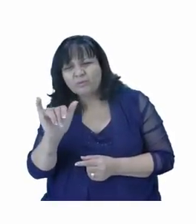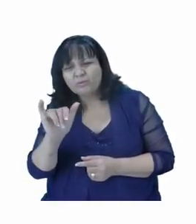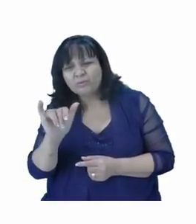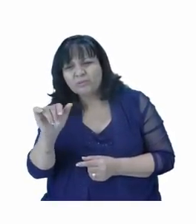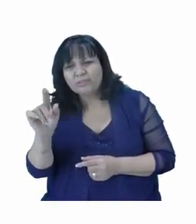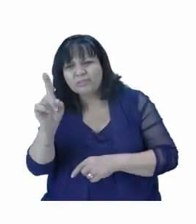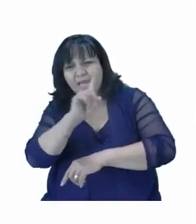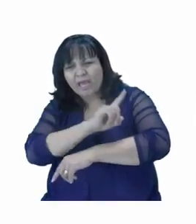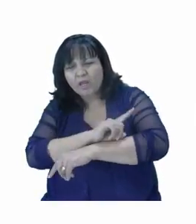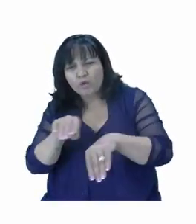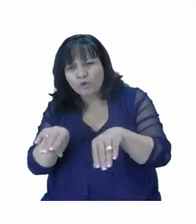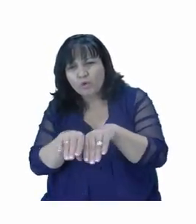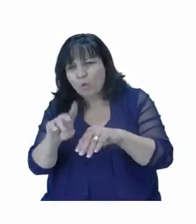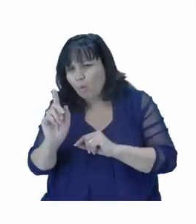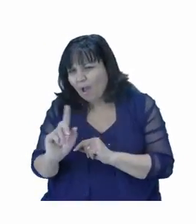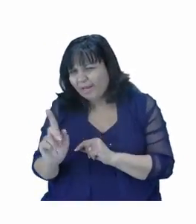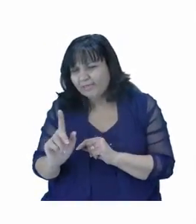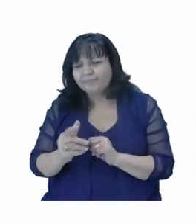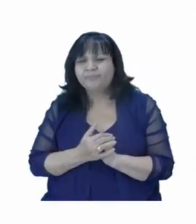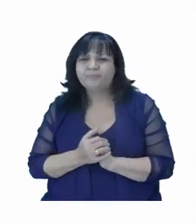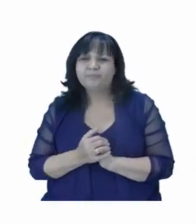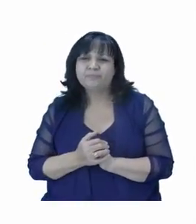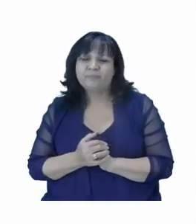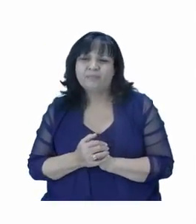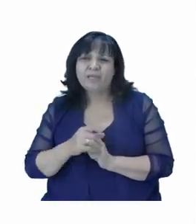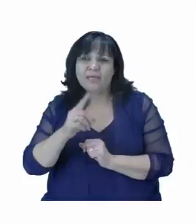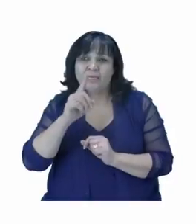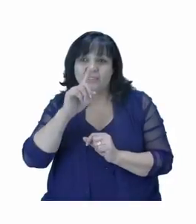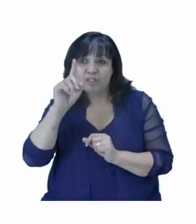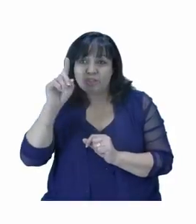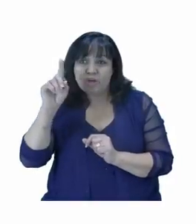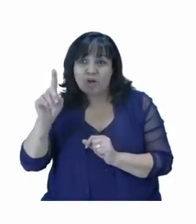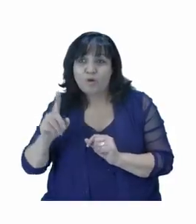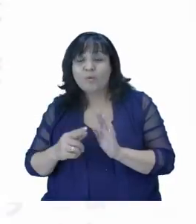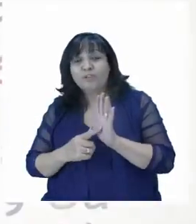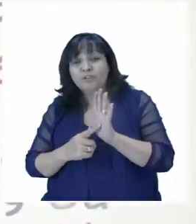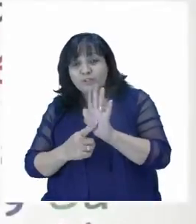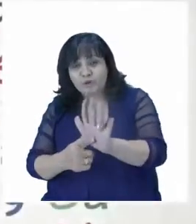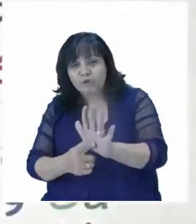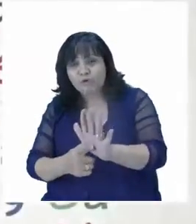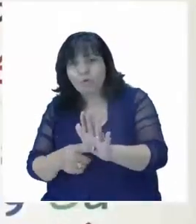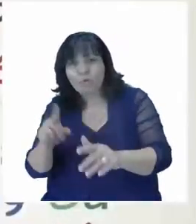my pictures and I want to show you what I do on that day.